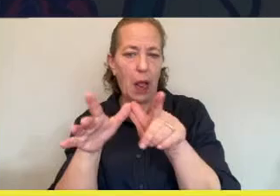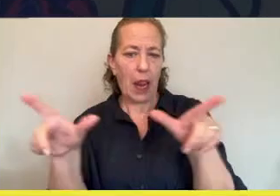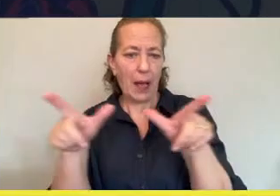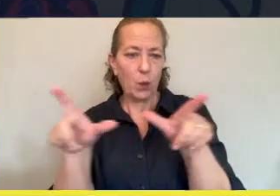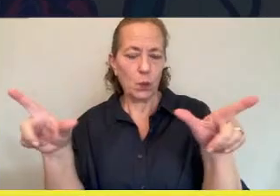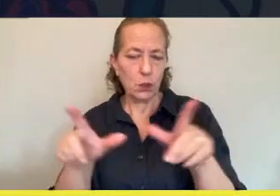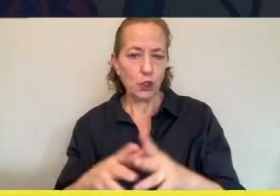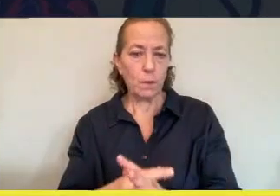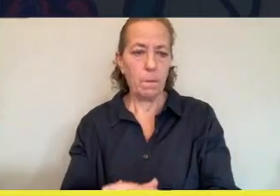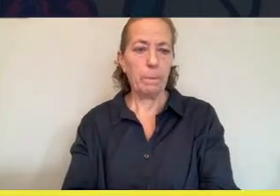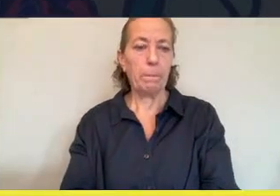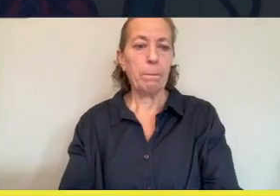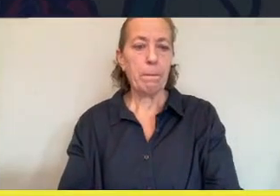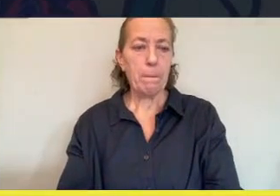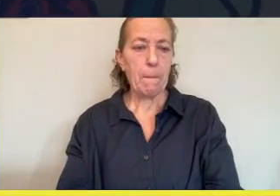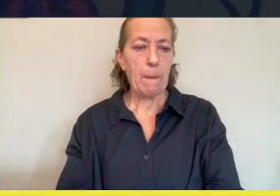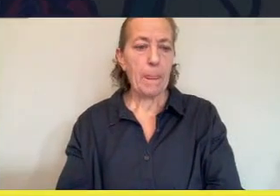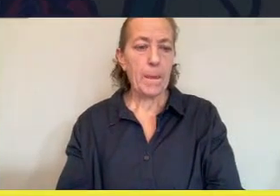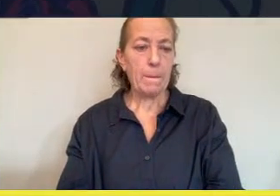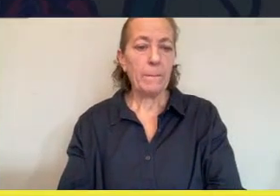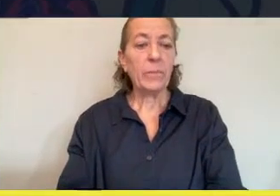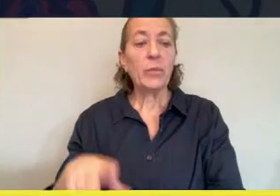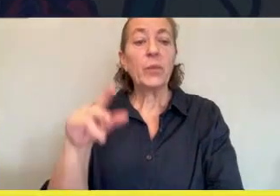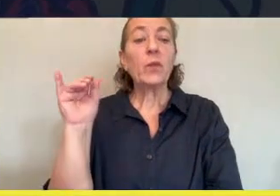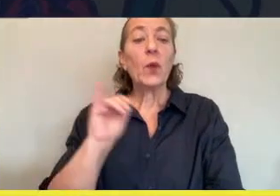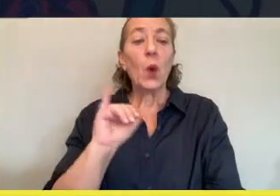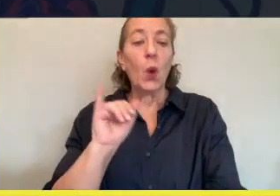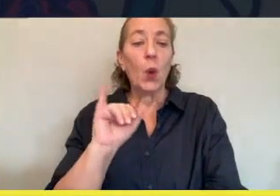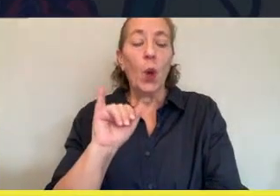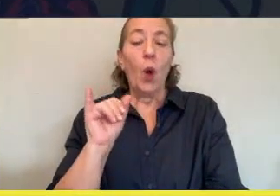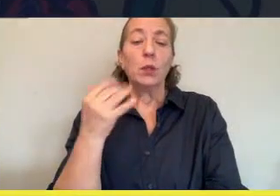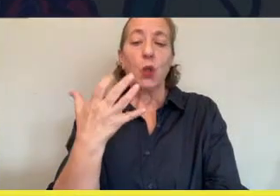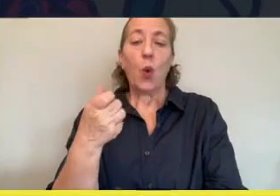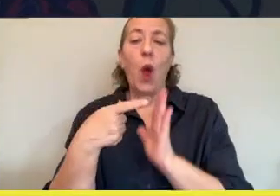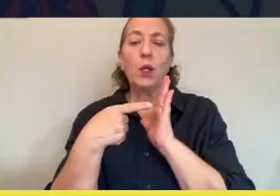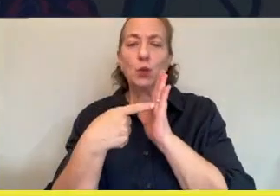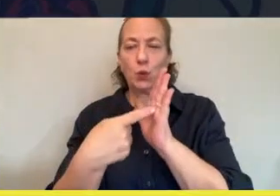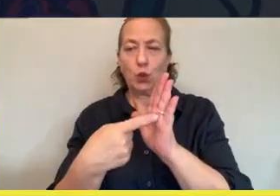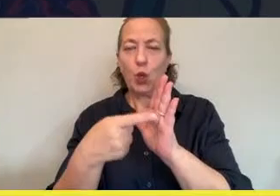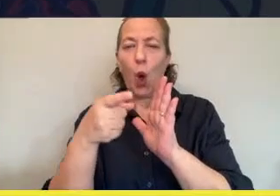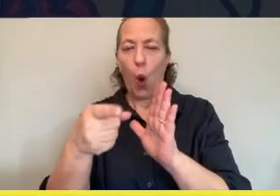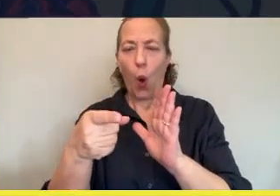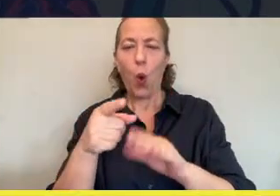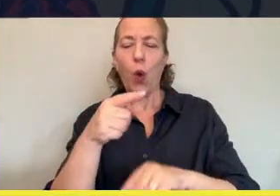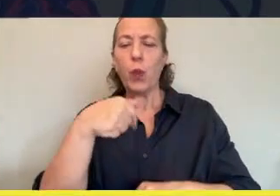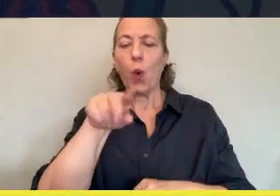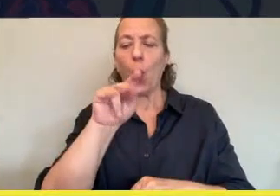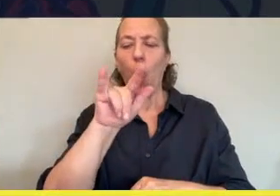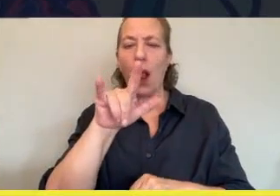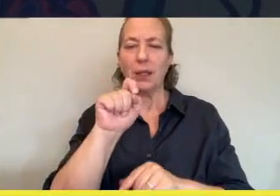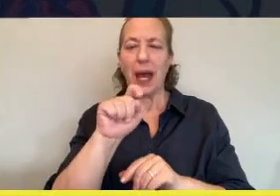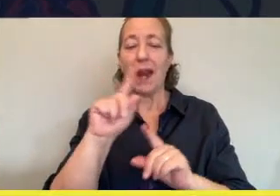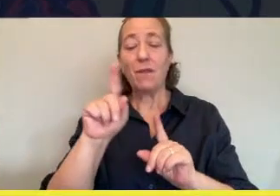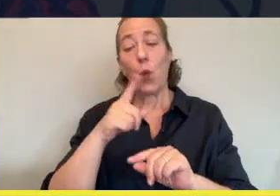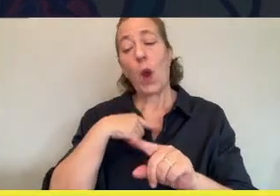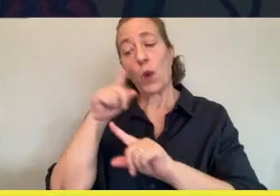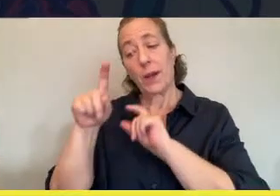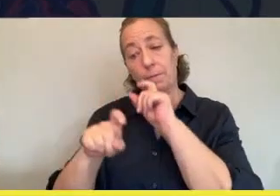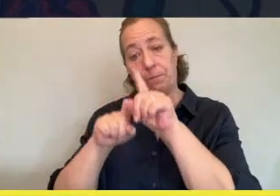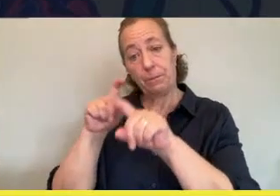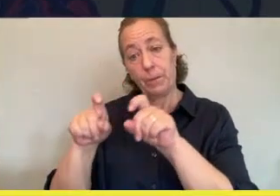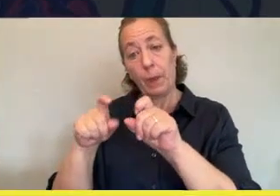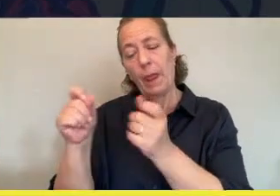So we also wanted to show some examples of some of the qualitative piece where we had investigator discretion and exclusion